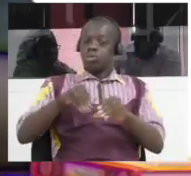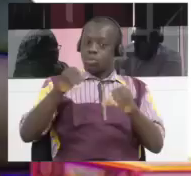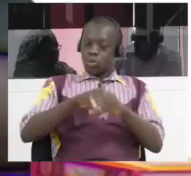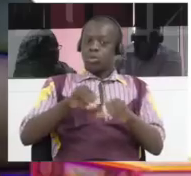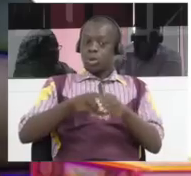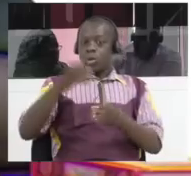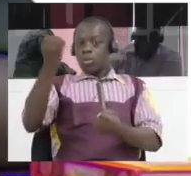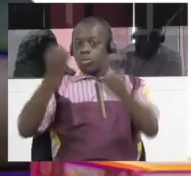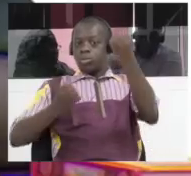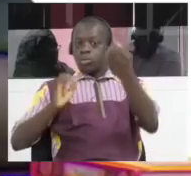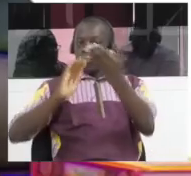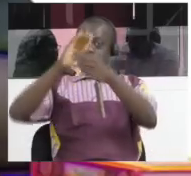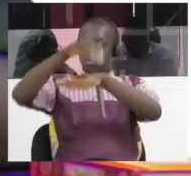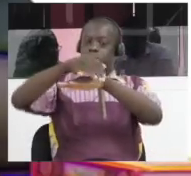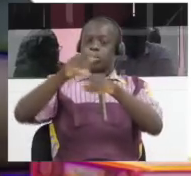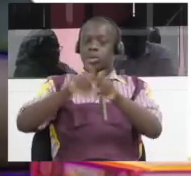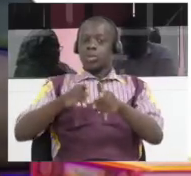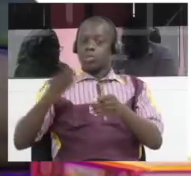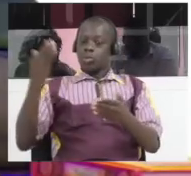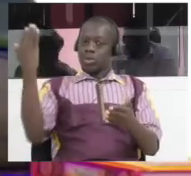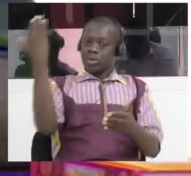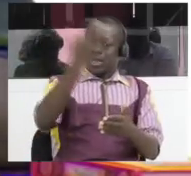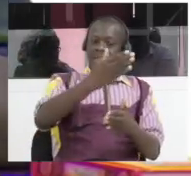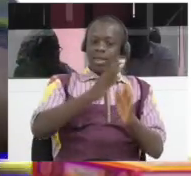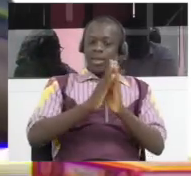the trucks to take the route to Bara.